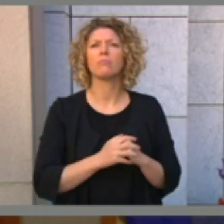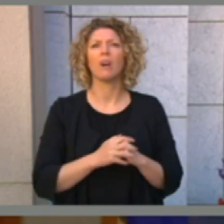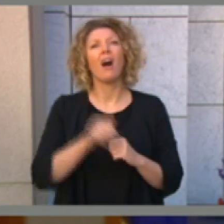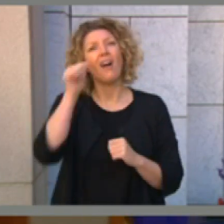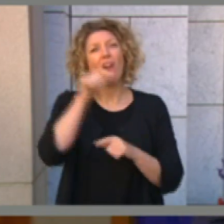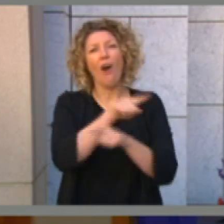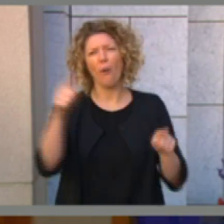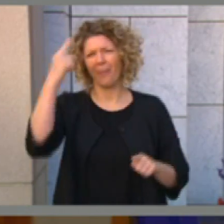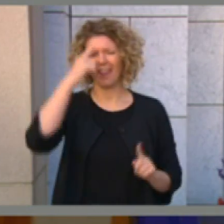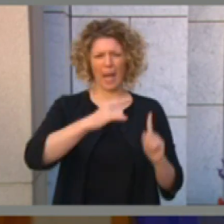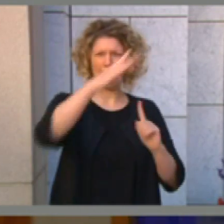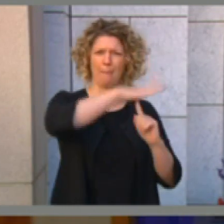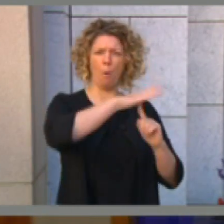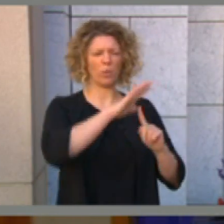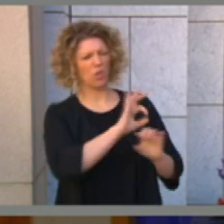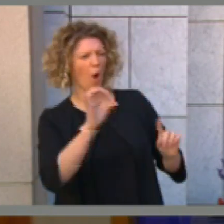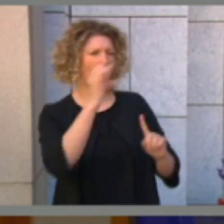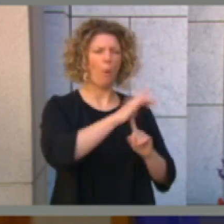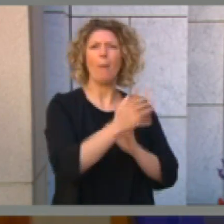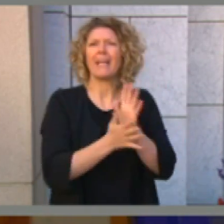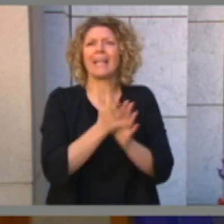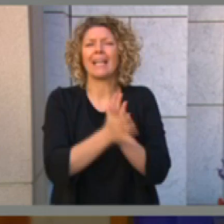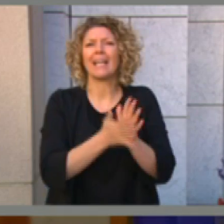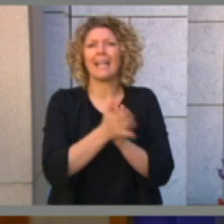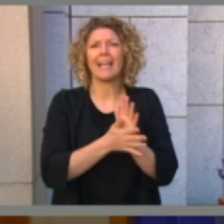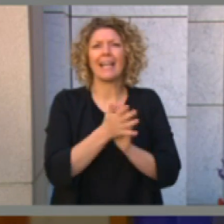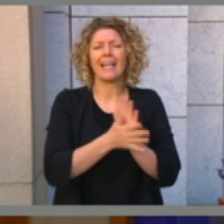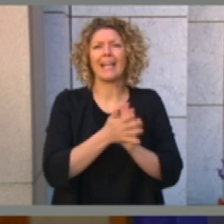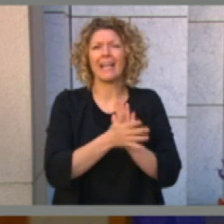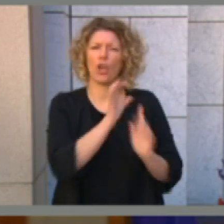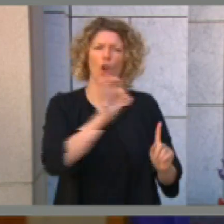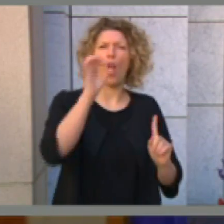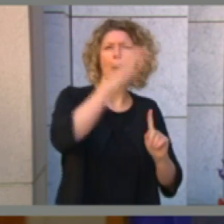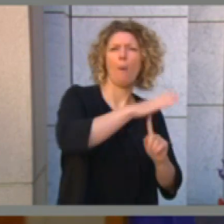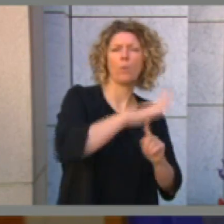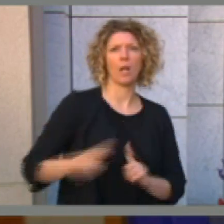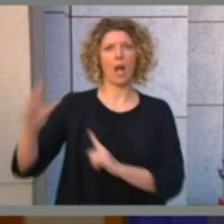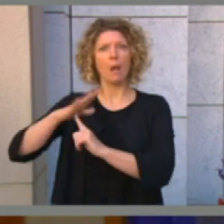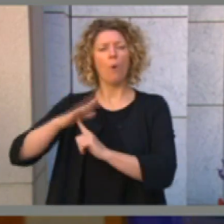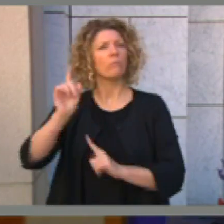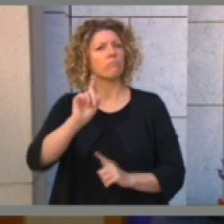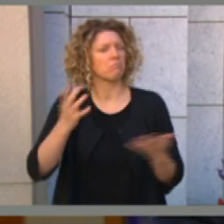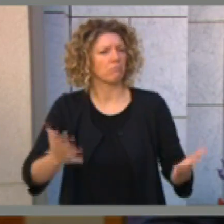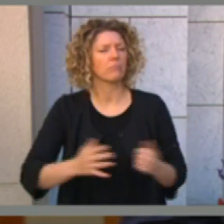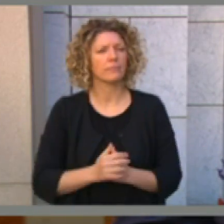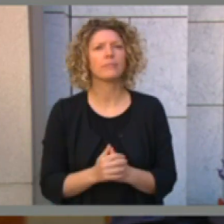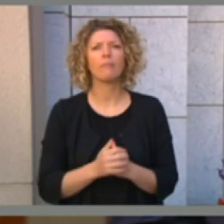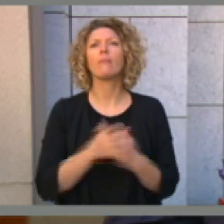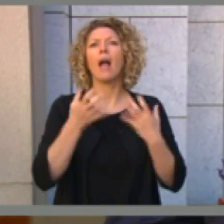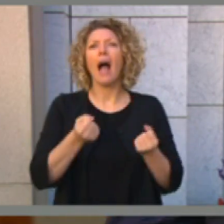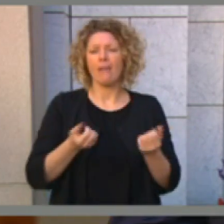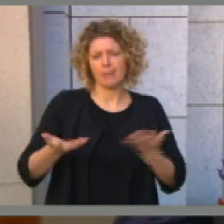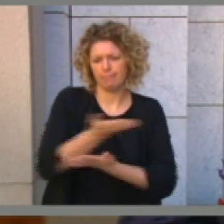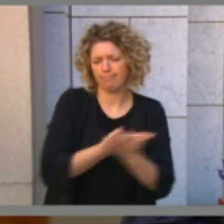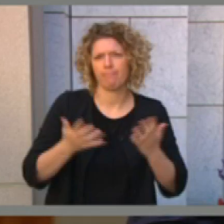an essential gathering, so as to define what is a non-essential gathering? Well, there is a baseline that has been established amongst the